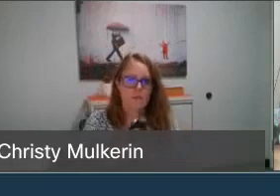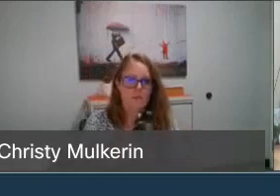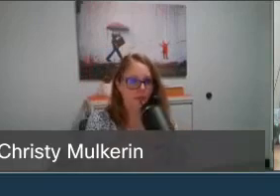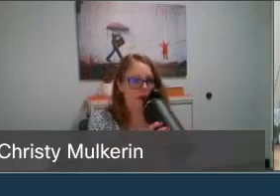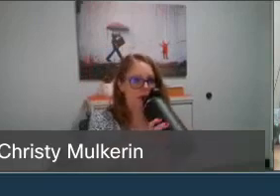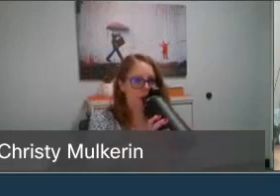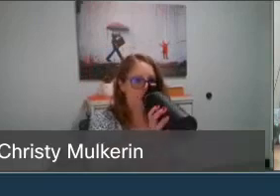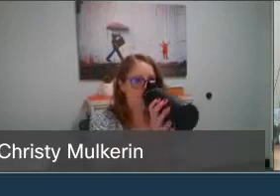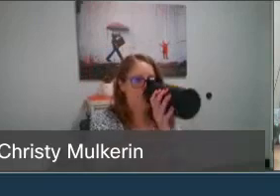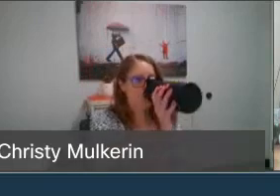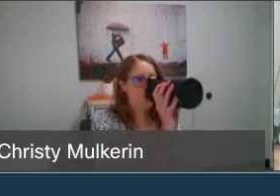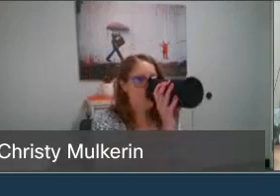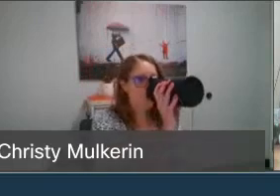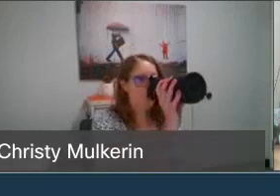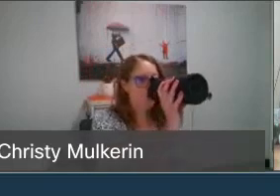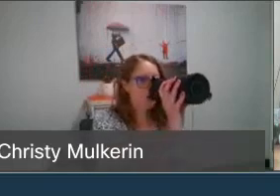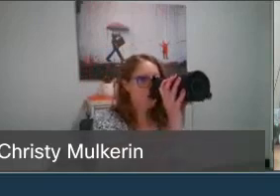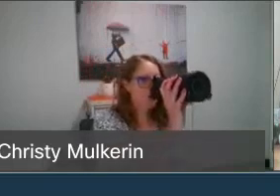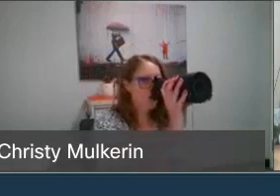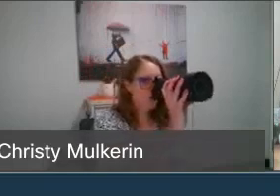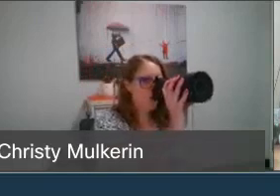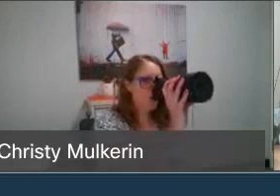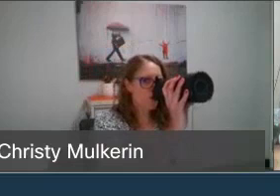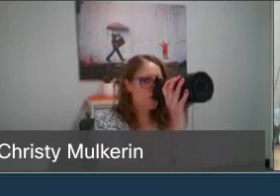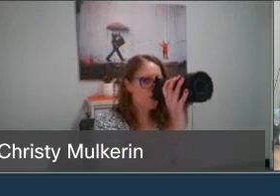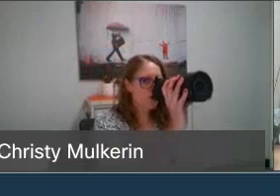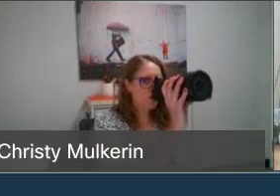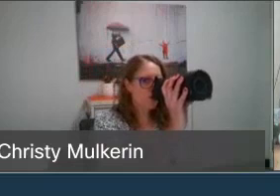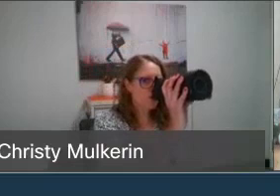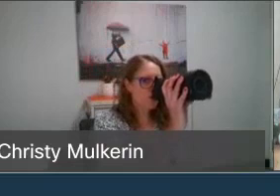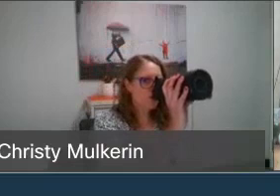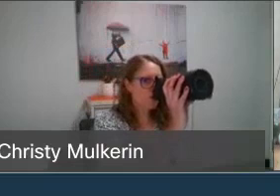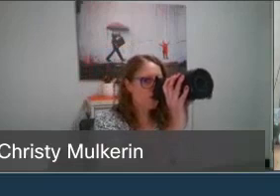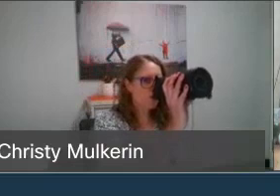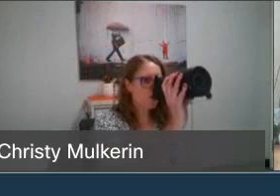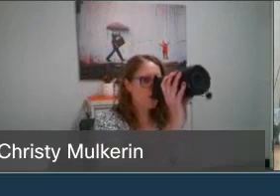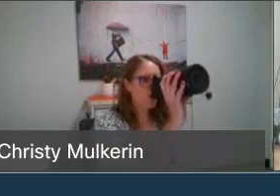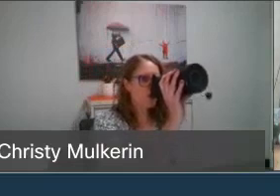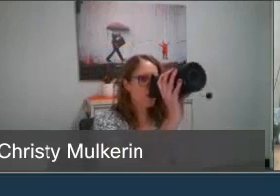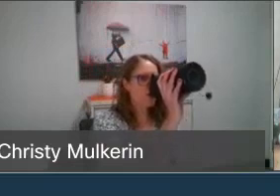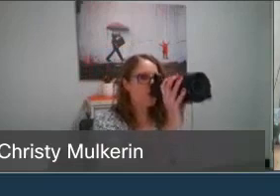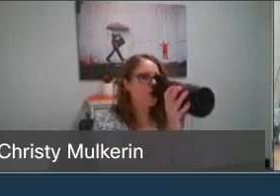diversion and DSH diversion? It covers the